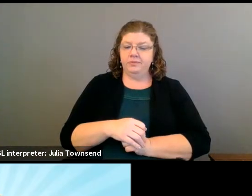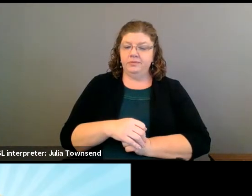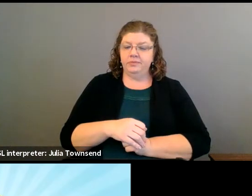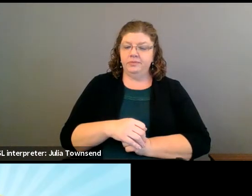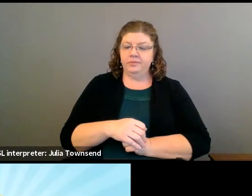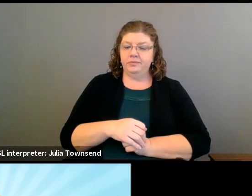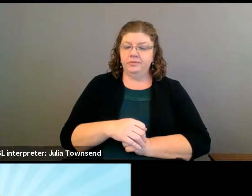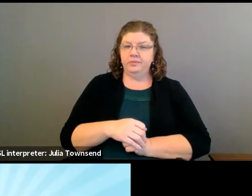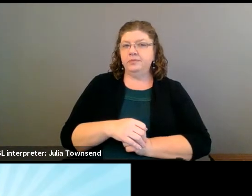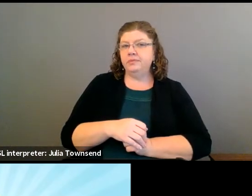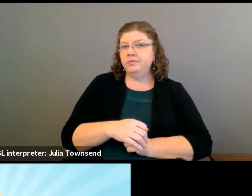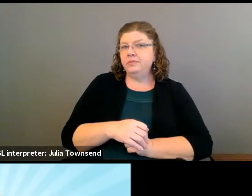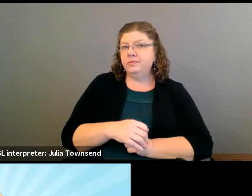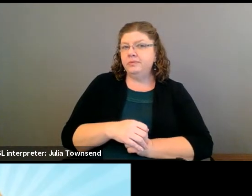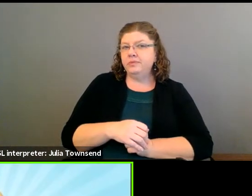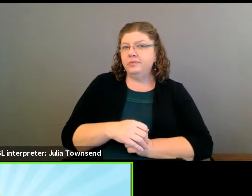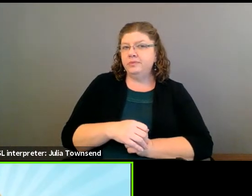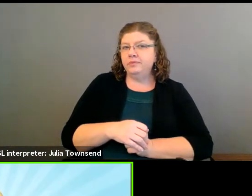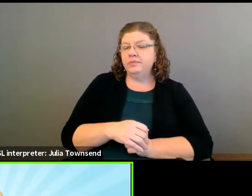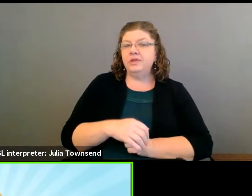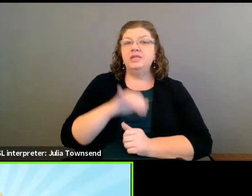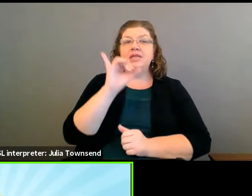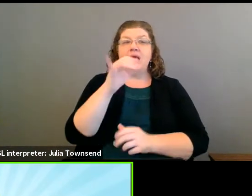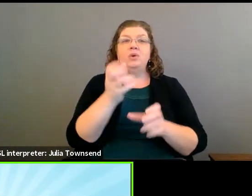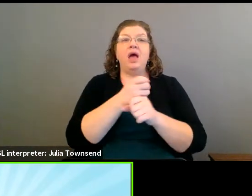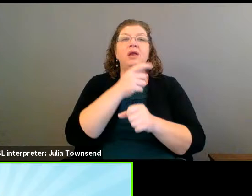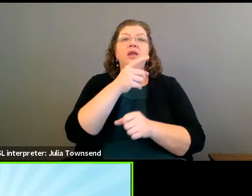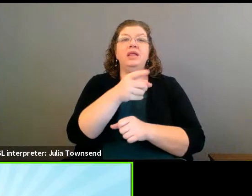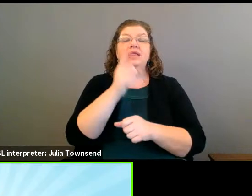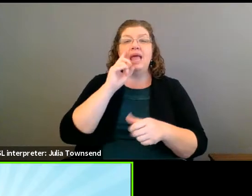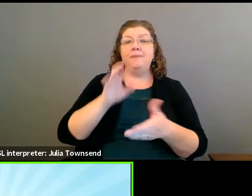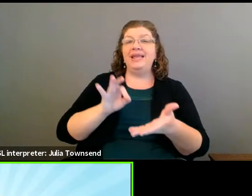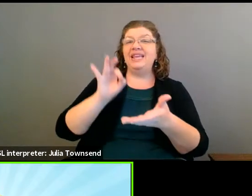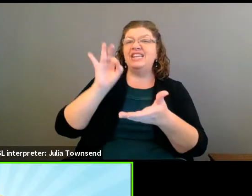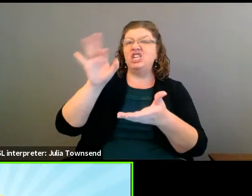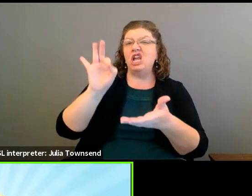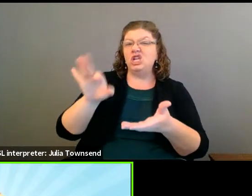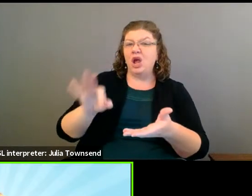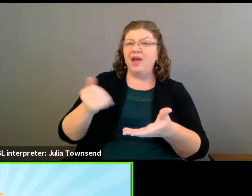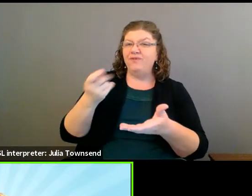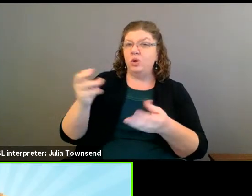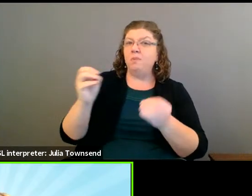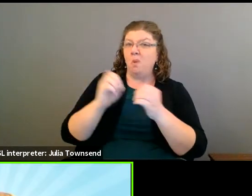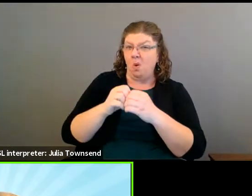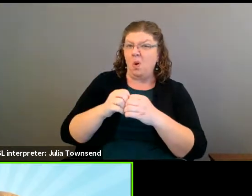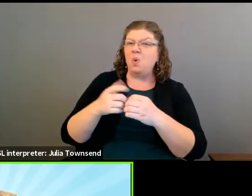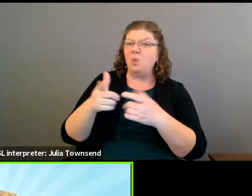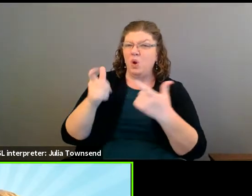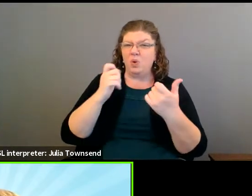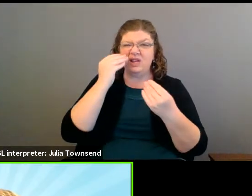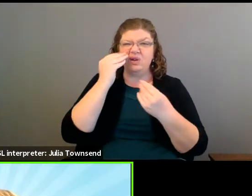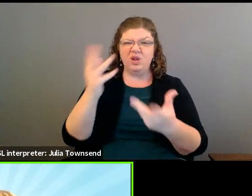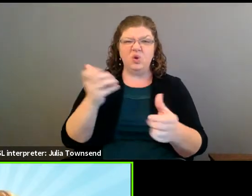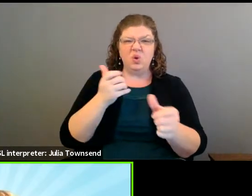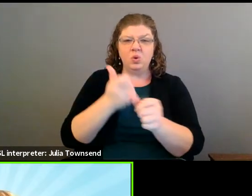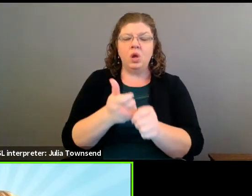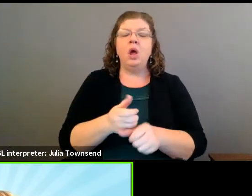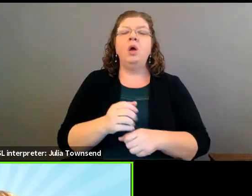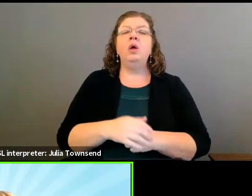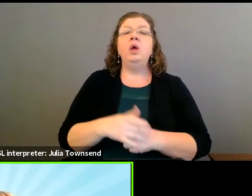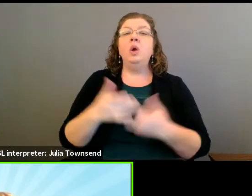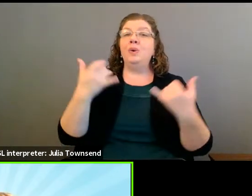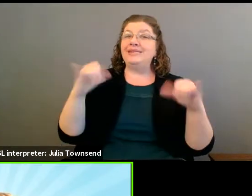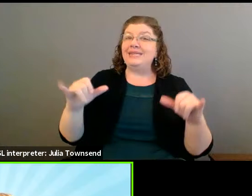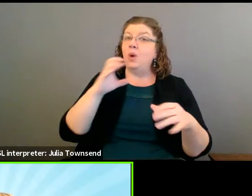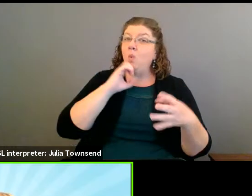That's what we got from you, Susan. Okay, may I just share a few things more real quick for you to know. We are still in the